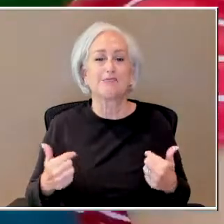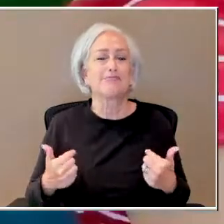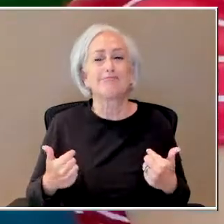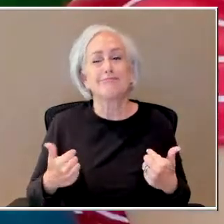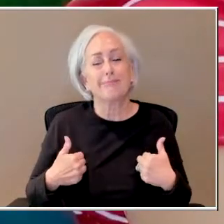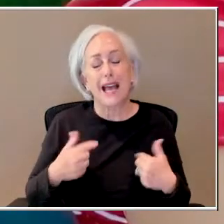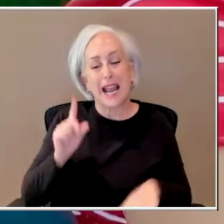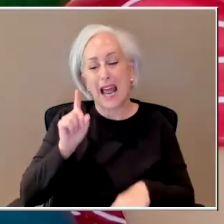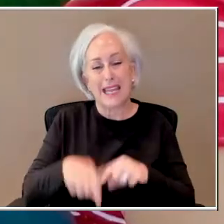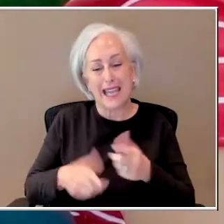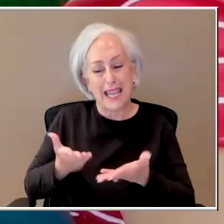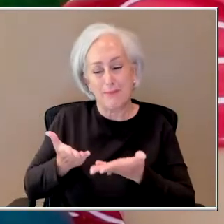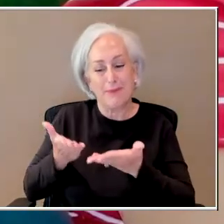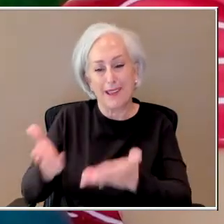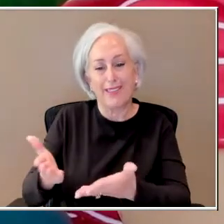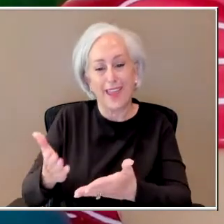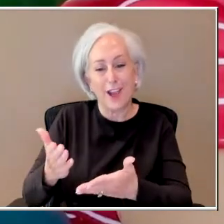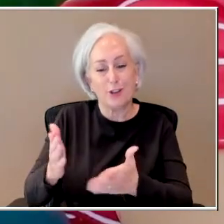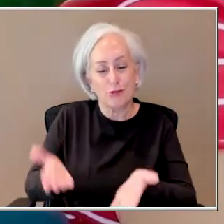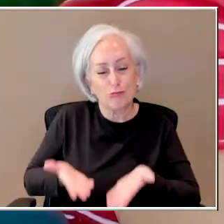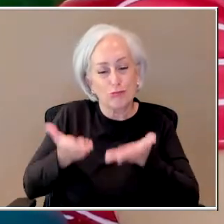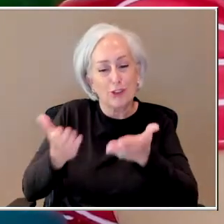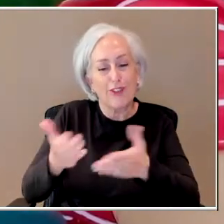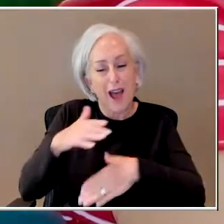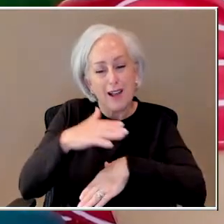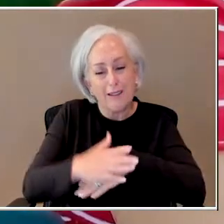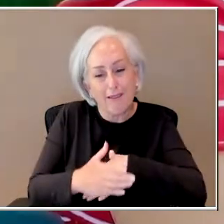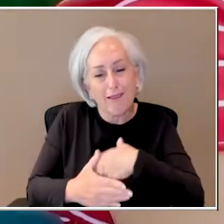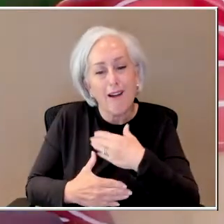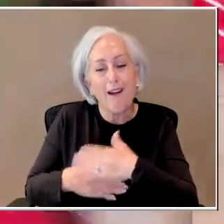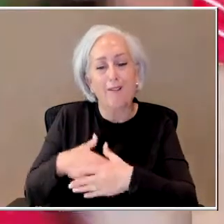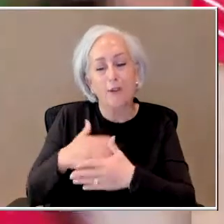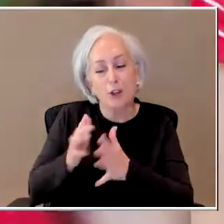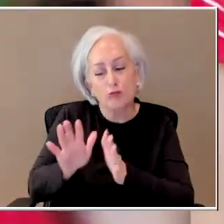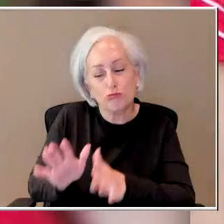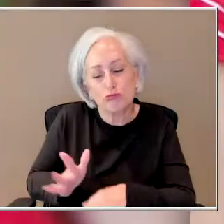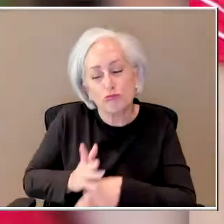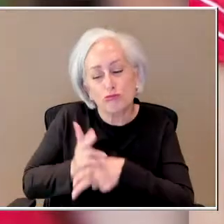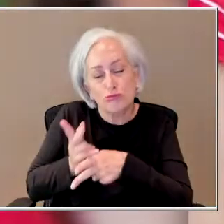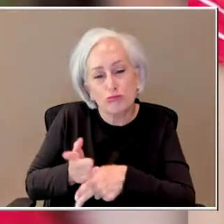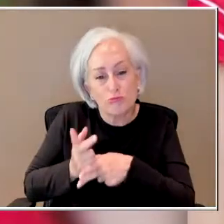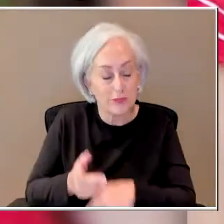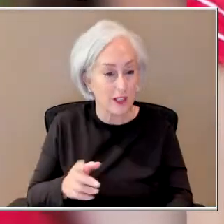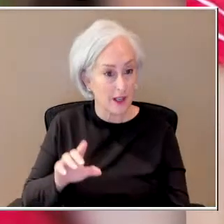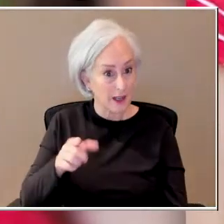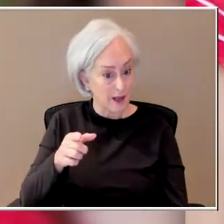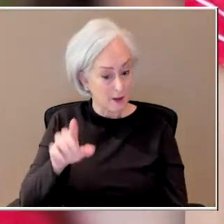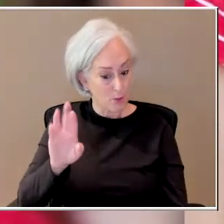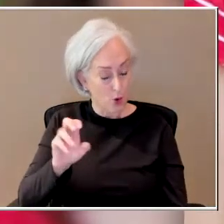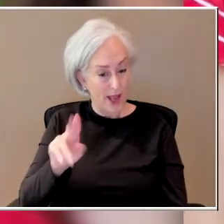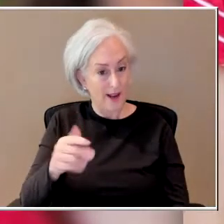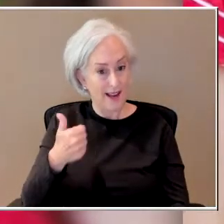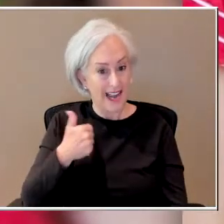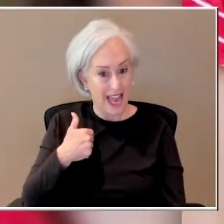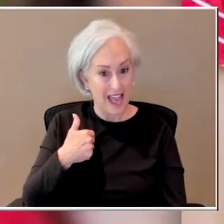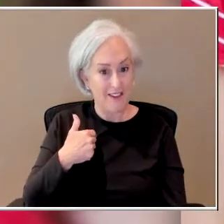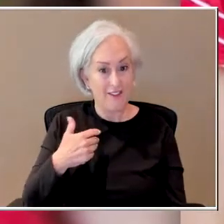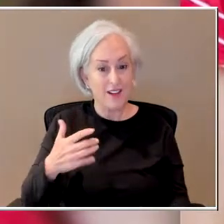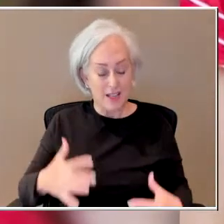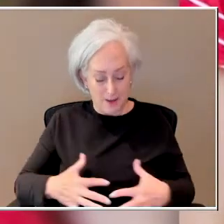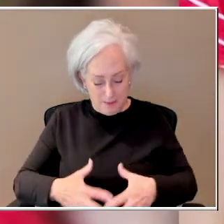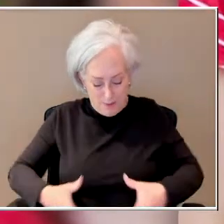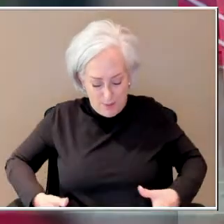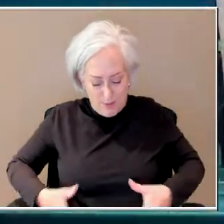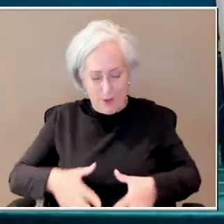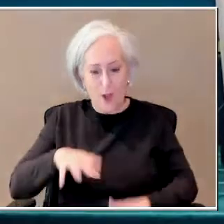be there to reassure him. Brennan has Eagle-Barrett syndrome, commonly known as Prune belly syndrome. It